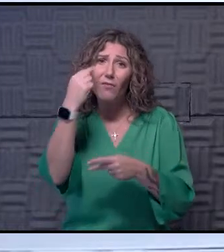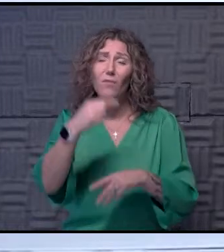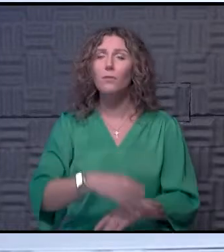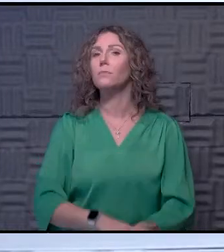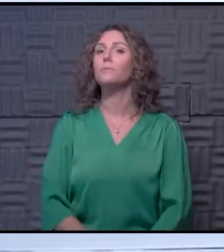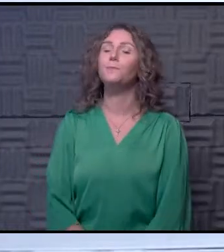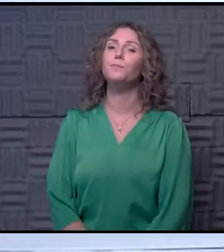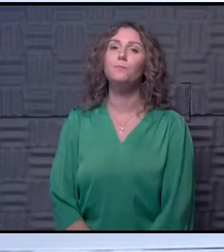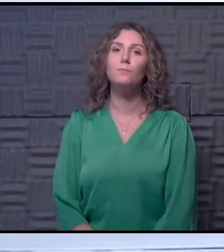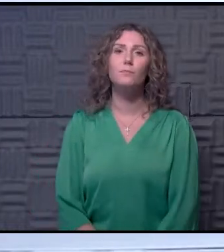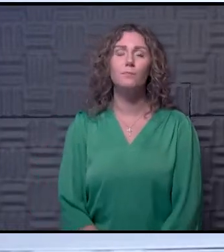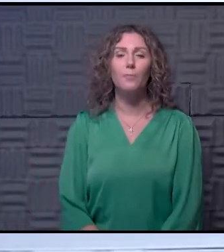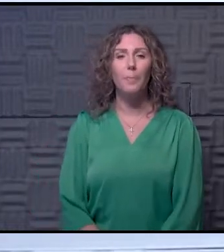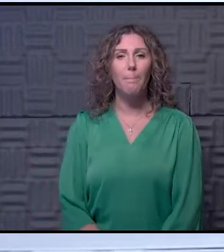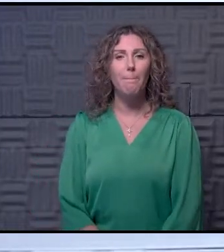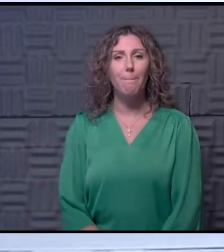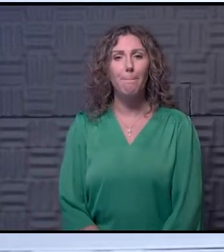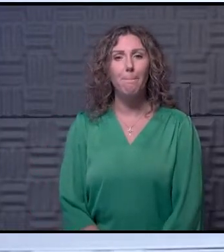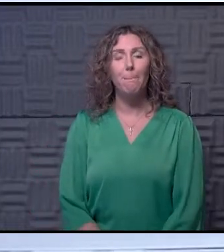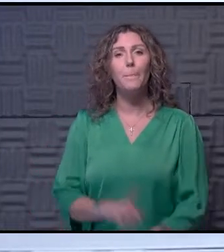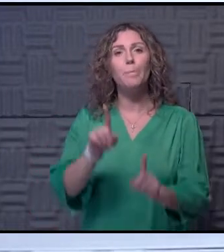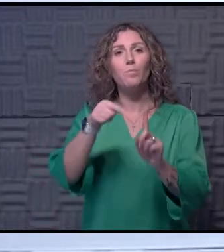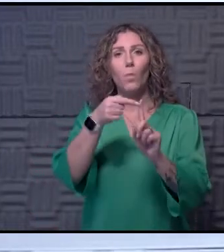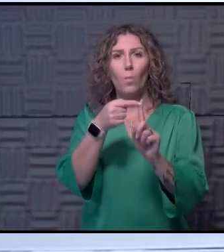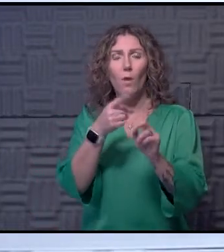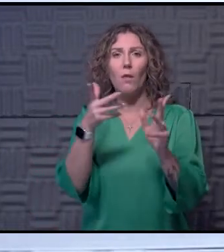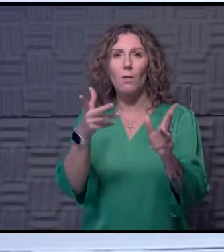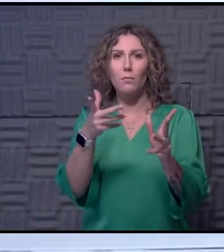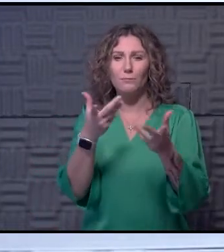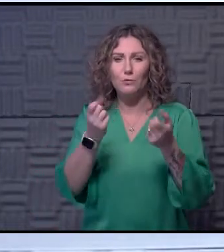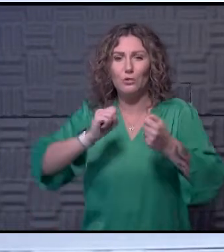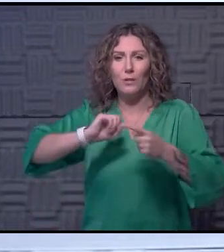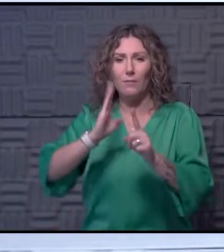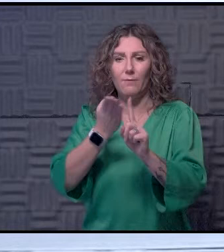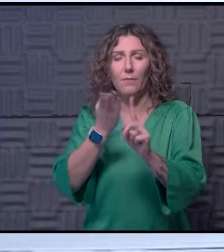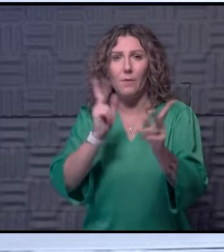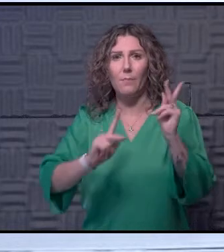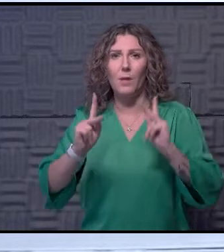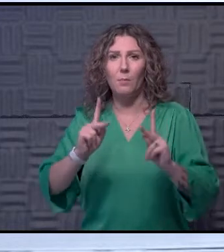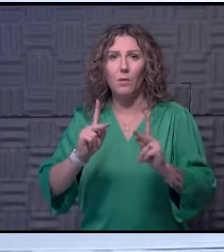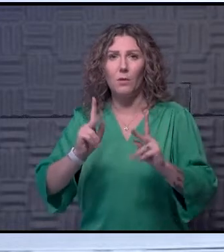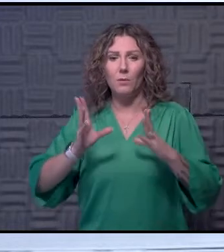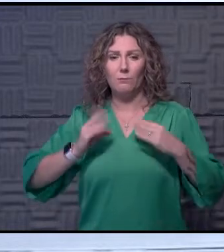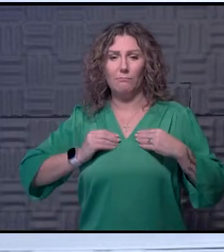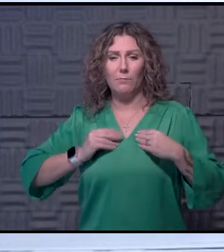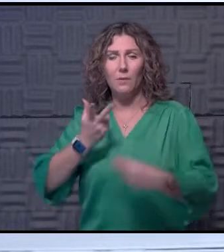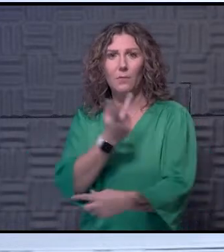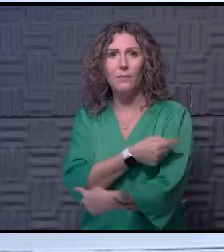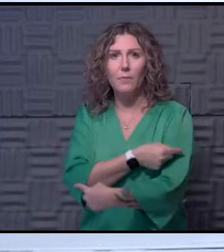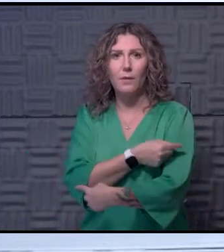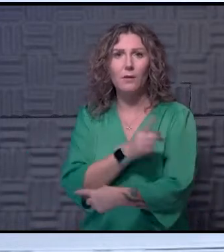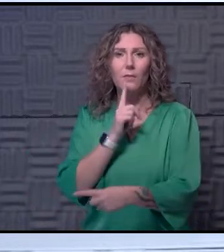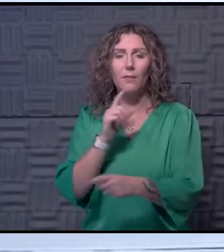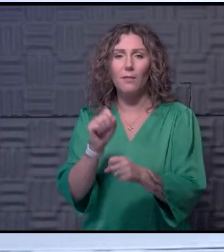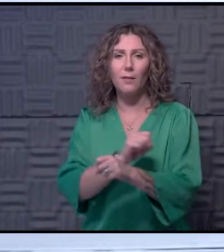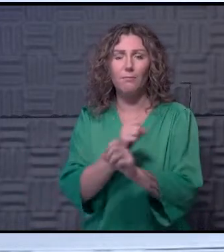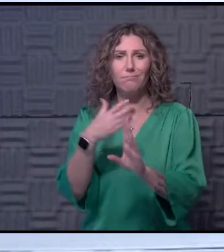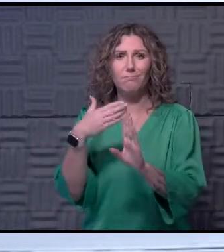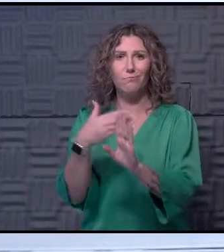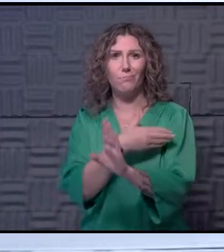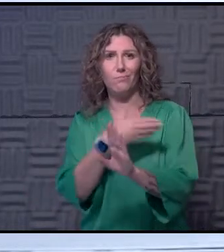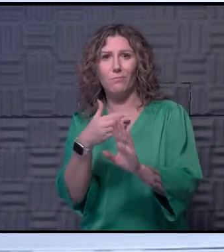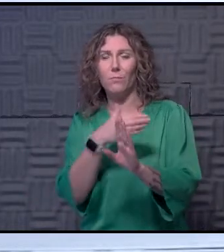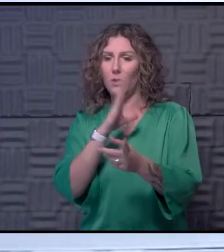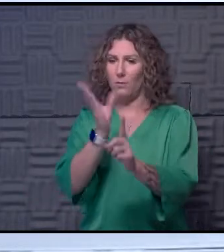So when we get to the place of trying to convince people to take the vaccine, an absolute prerequisite is going to